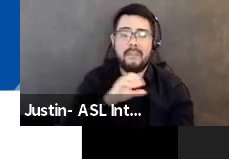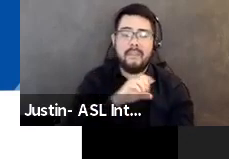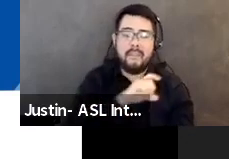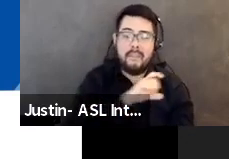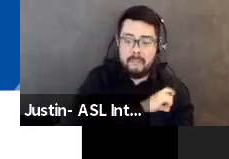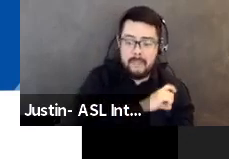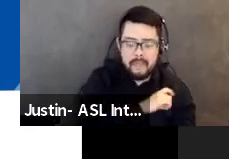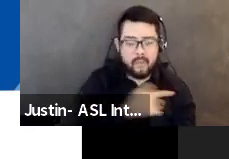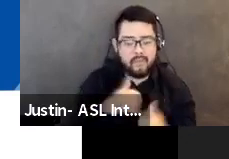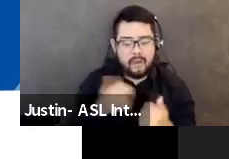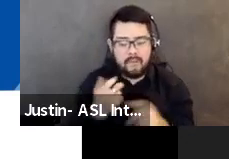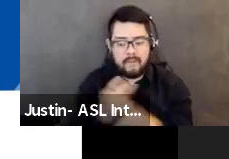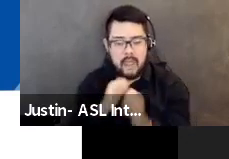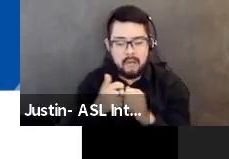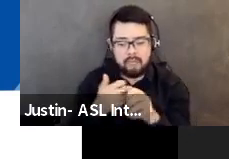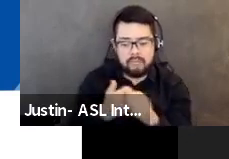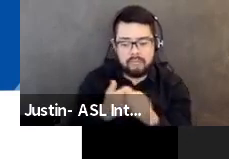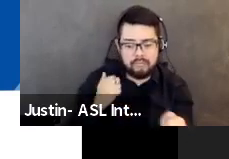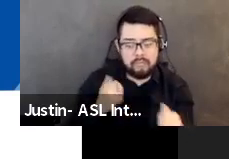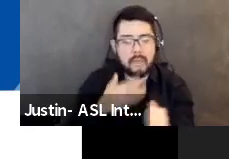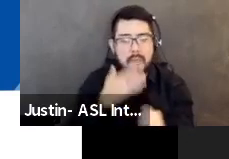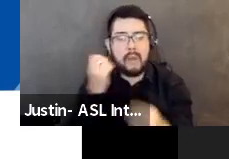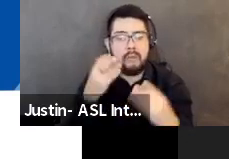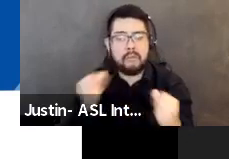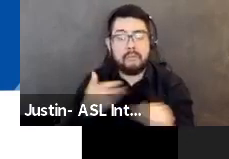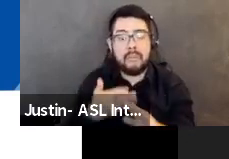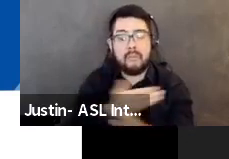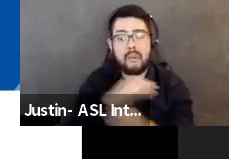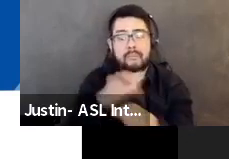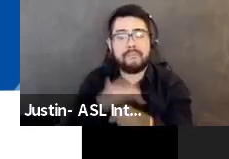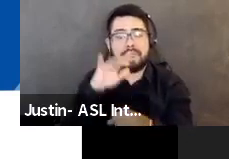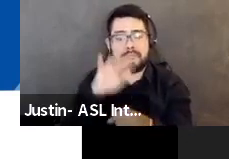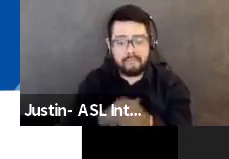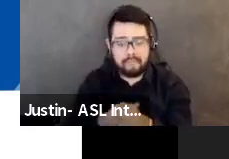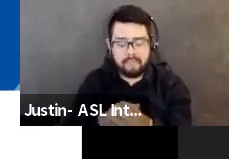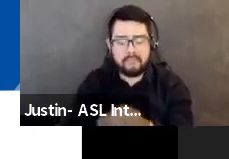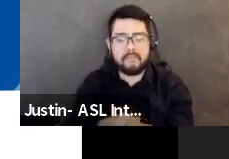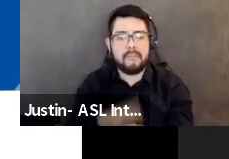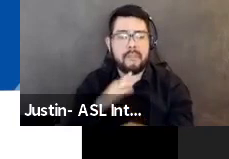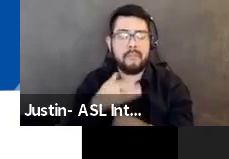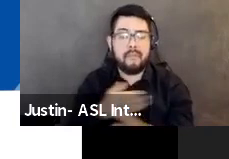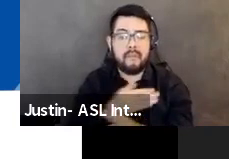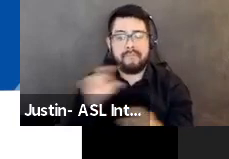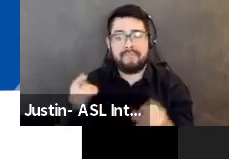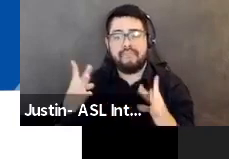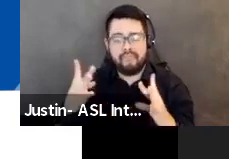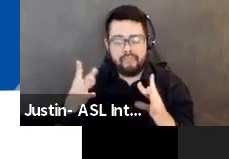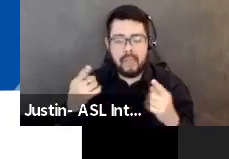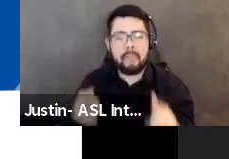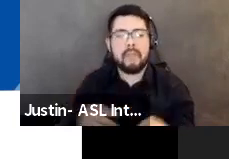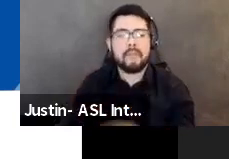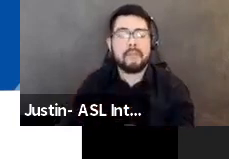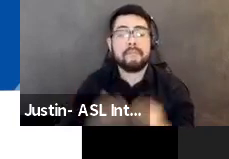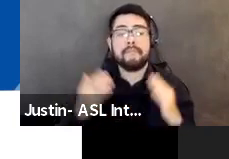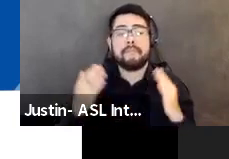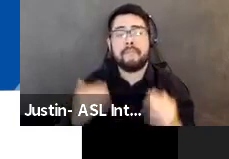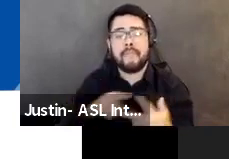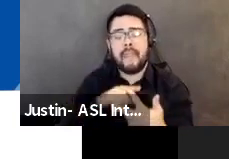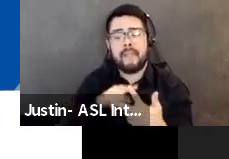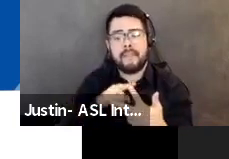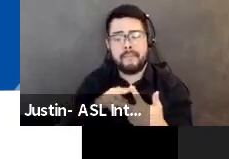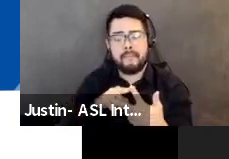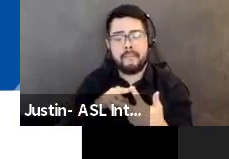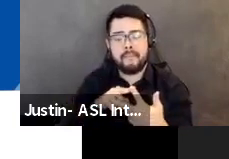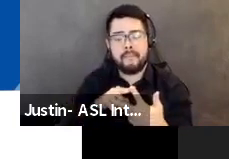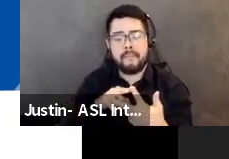our children before a serious incident happens the next partnership is we're looking forward to